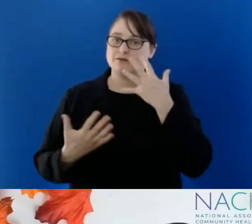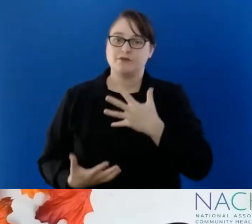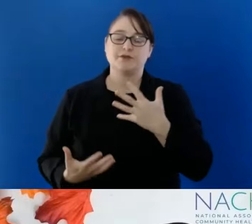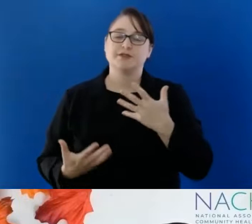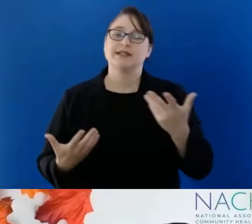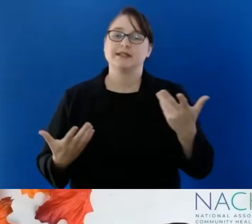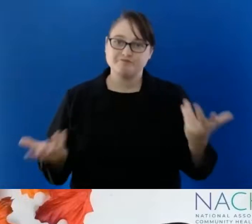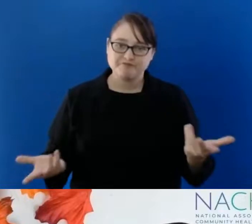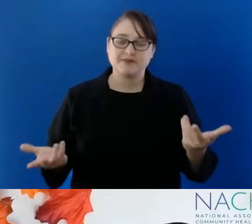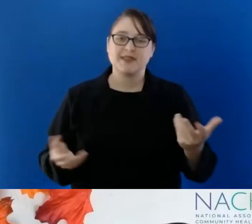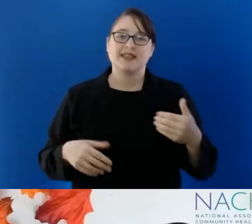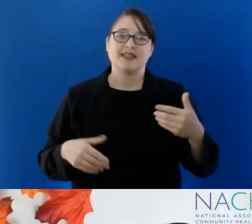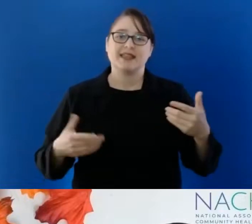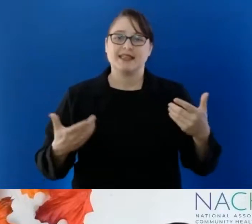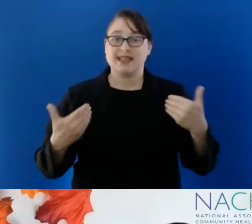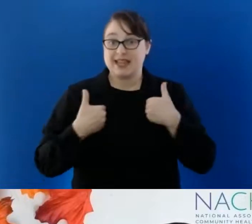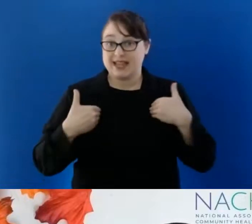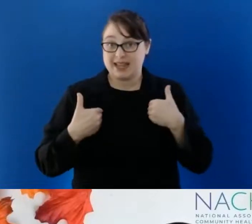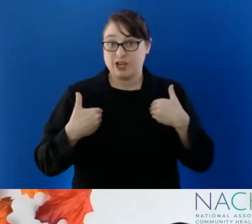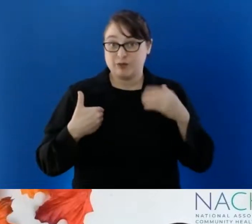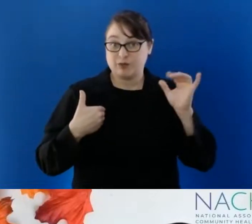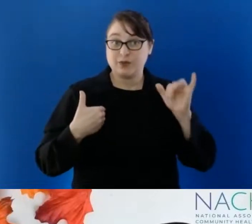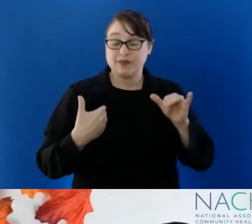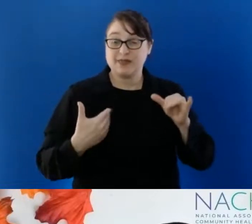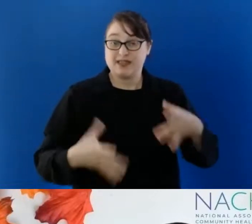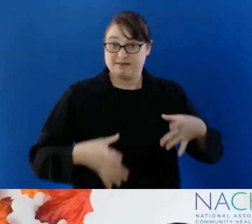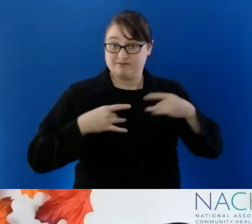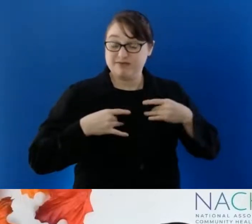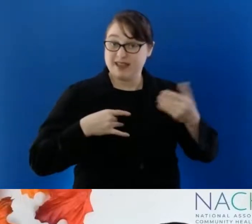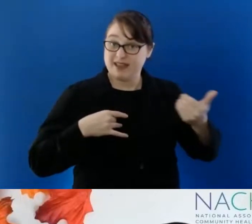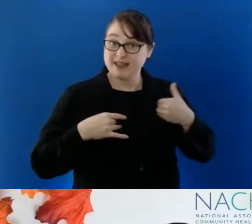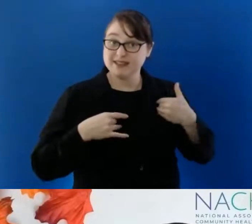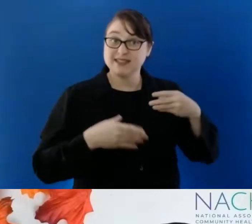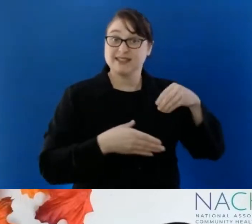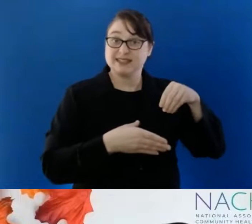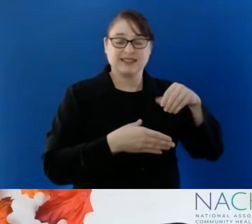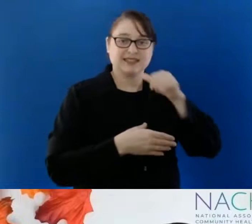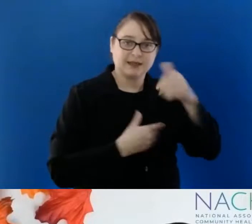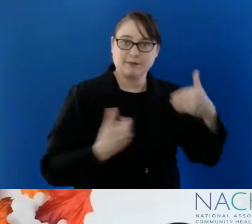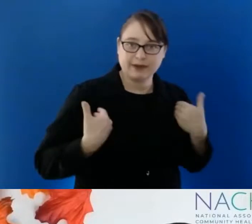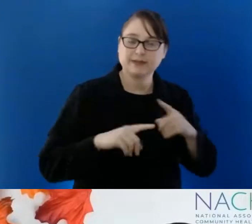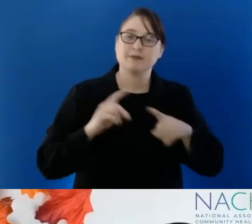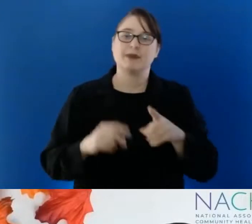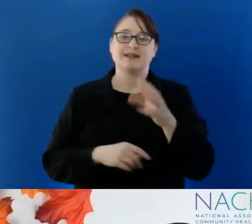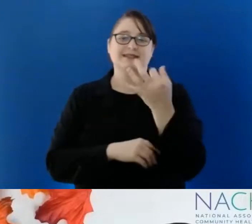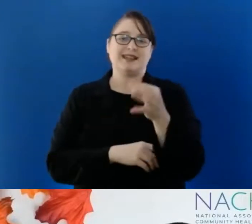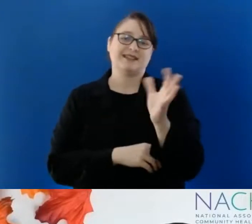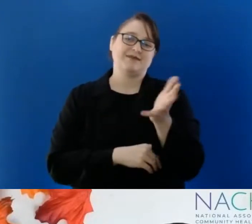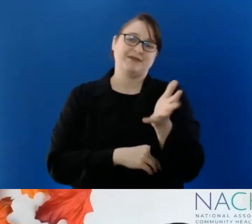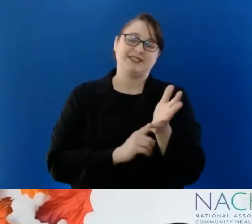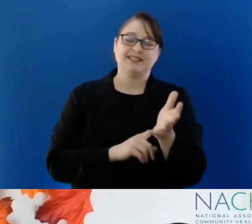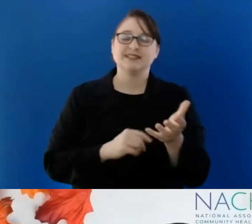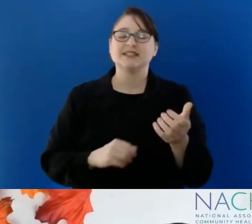the animal reservoir in Africa is not monkeys, but it first presented itself in monkeys in the 1950s that were being part of